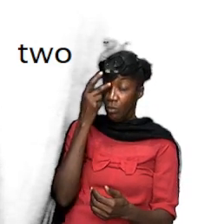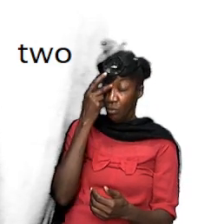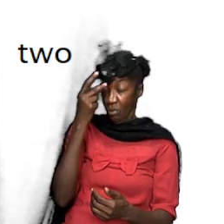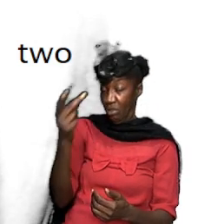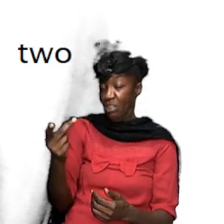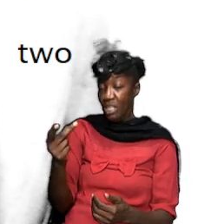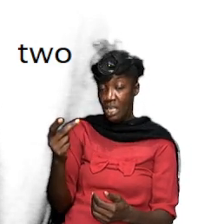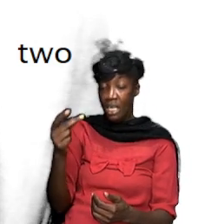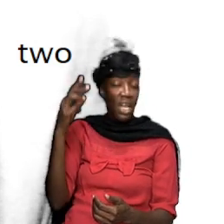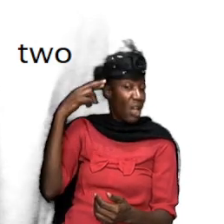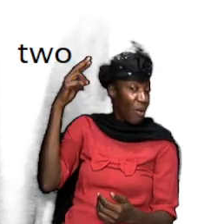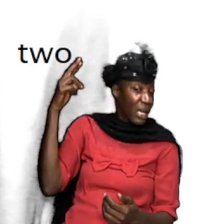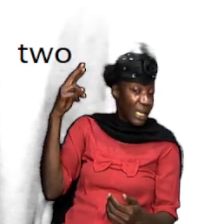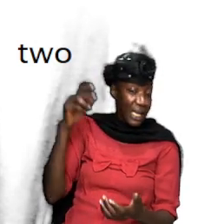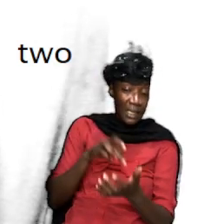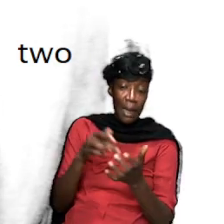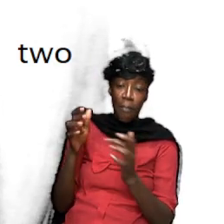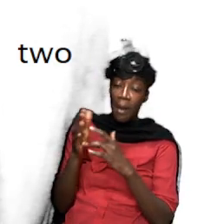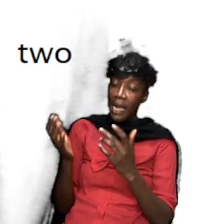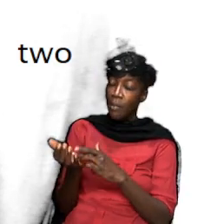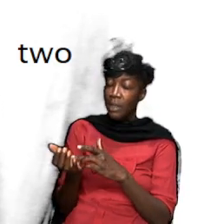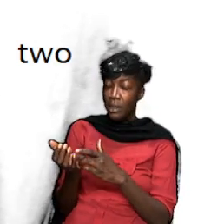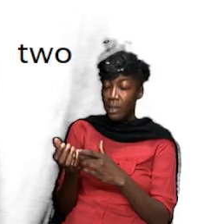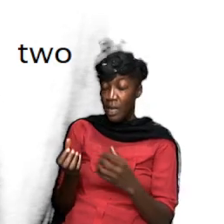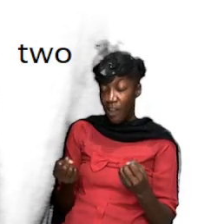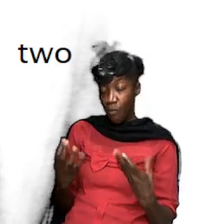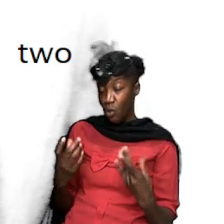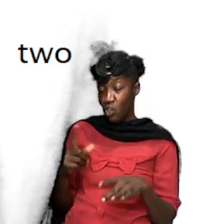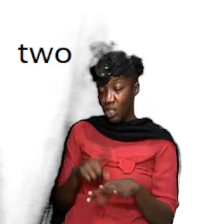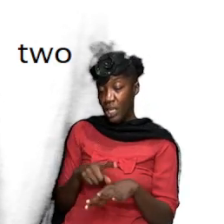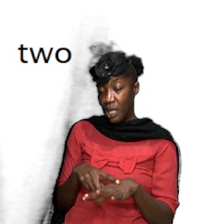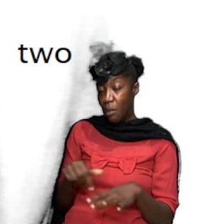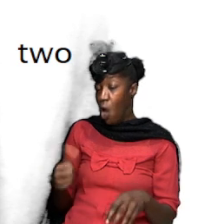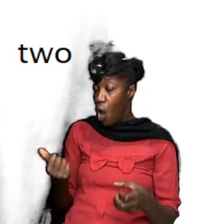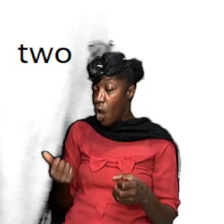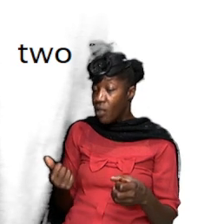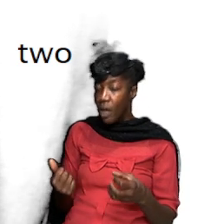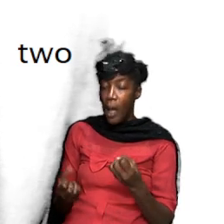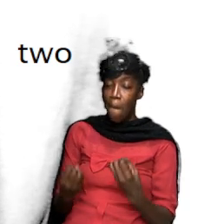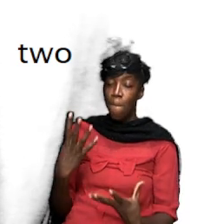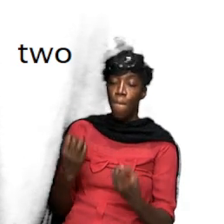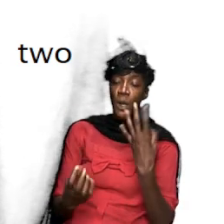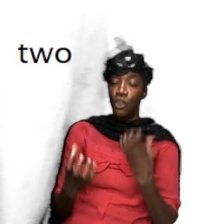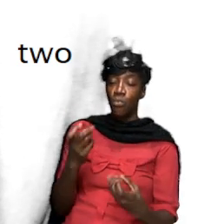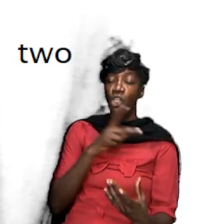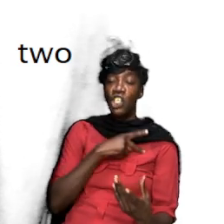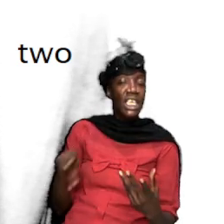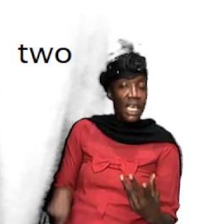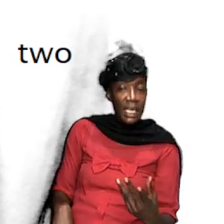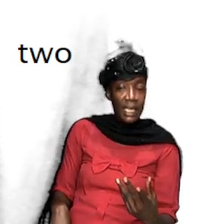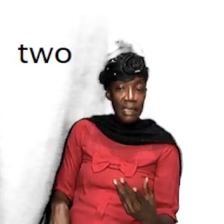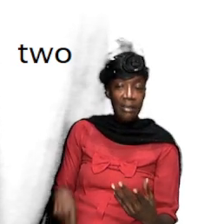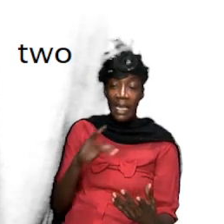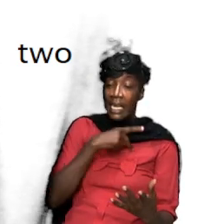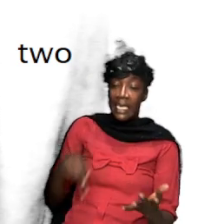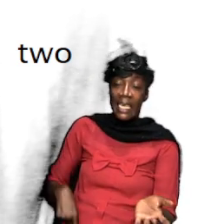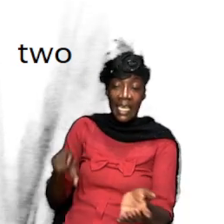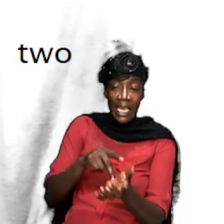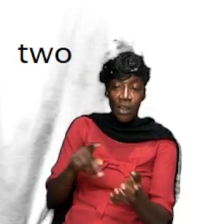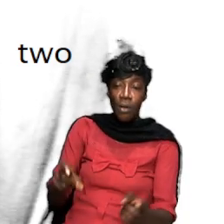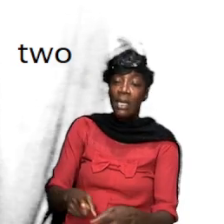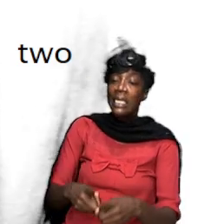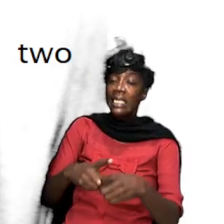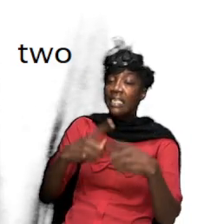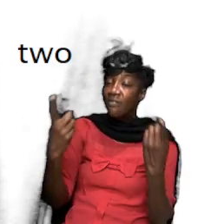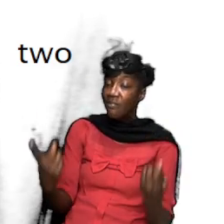the Bible spent a lot of time, you know, there were many other kings. You know, when the kingdom was divided, there were many other kings